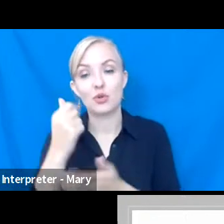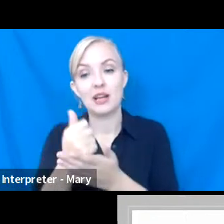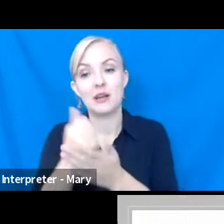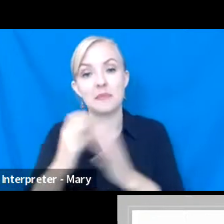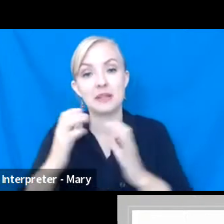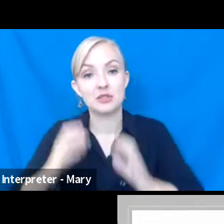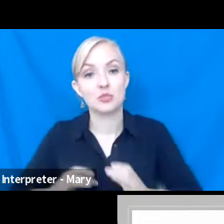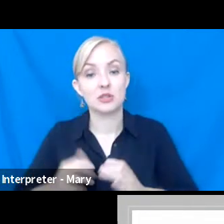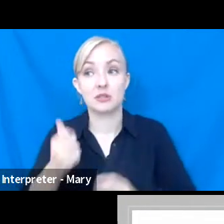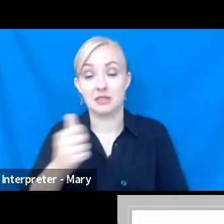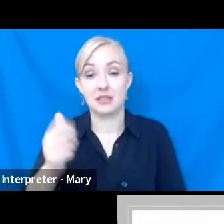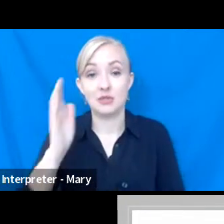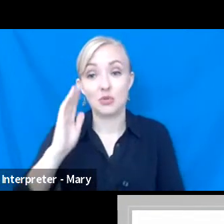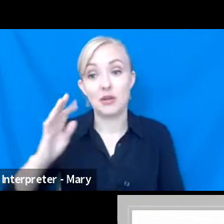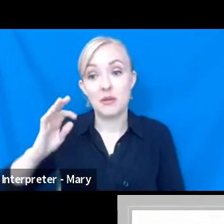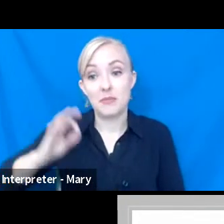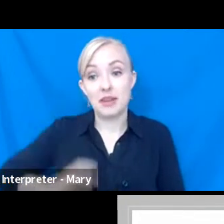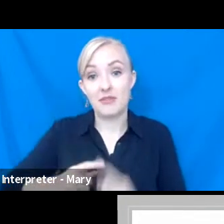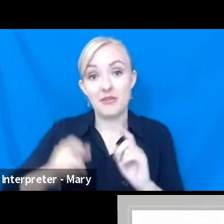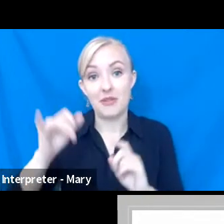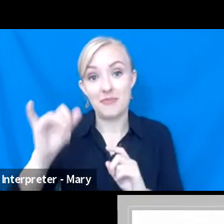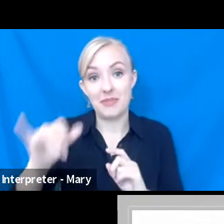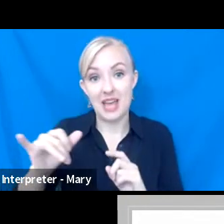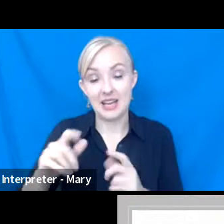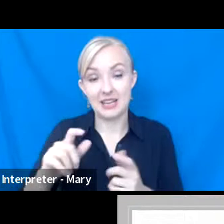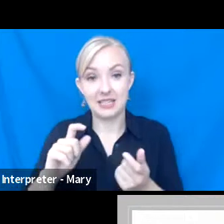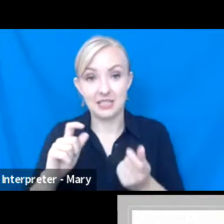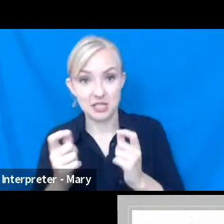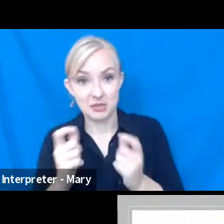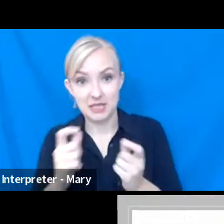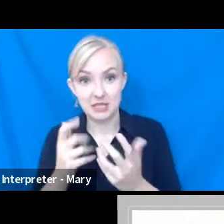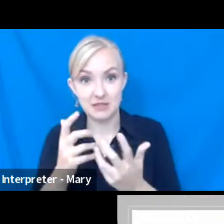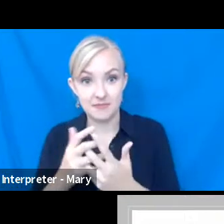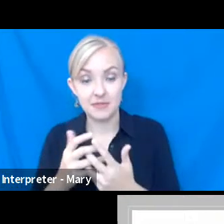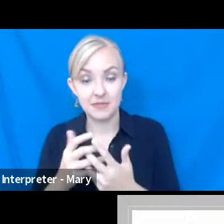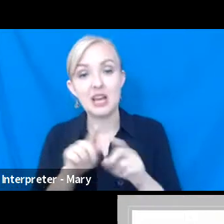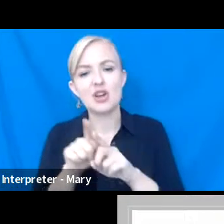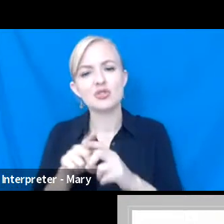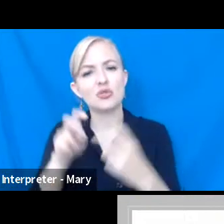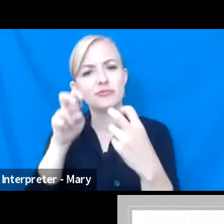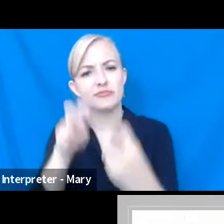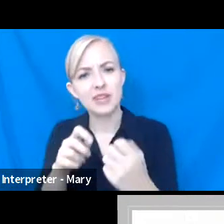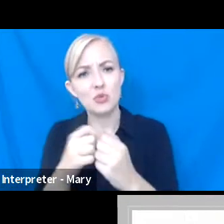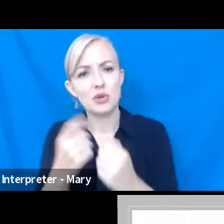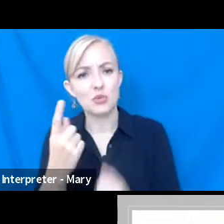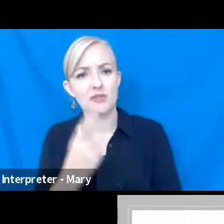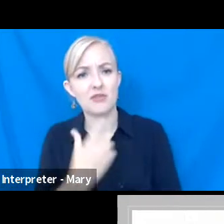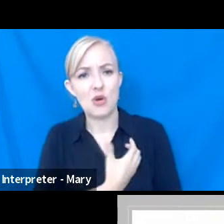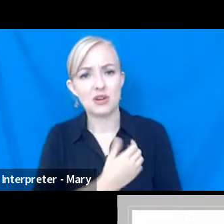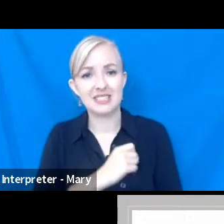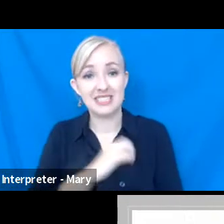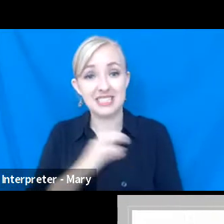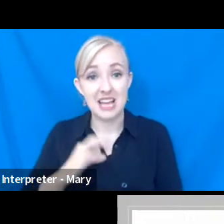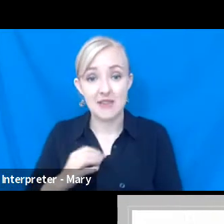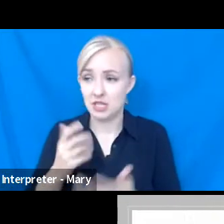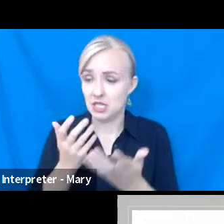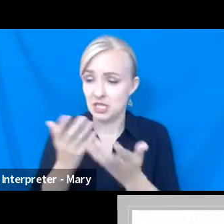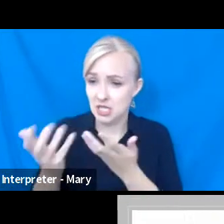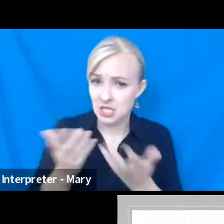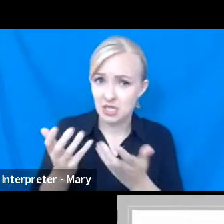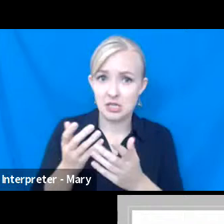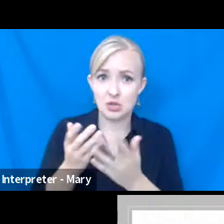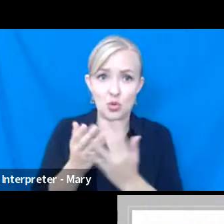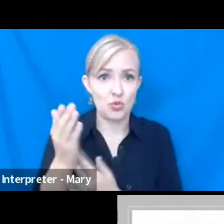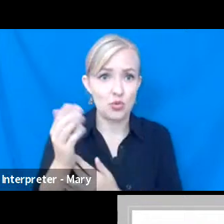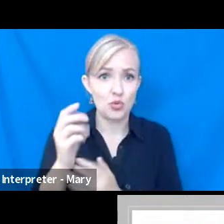may benefit from that accommodation. And again, just being able to sit down with one of our staff members and walk through the application